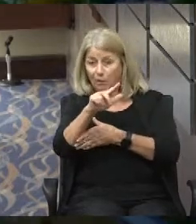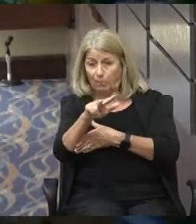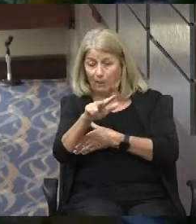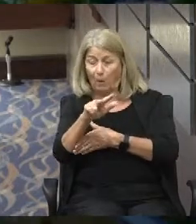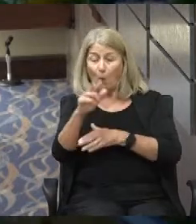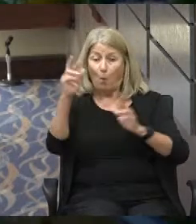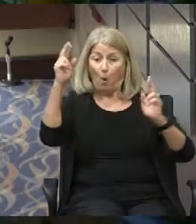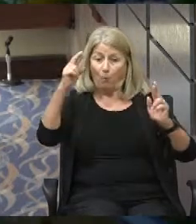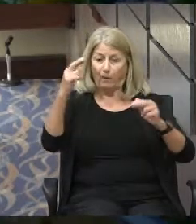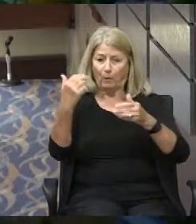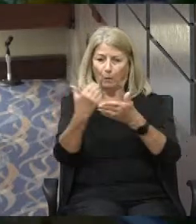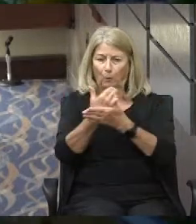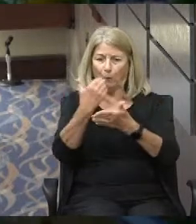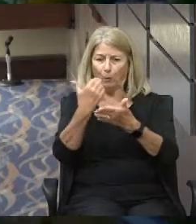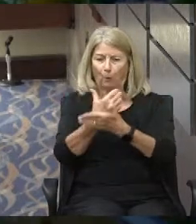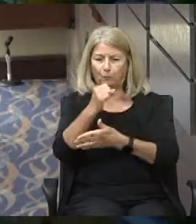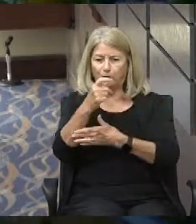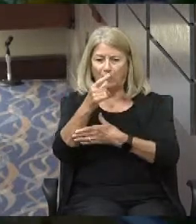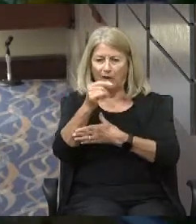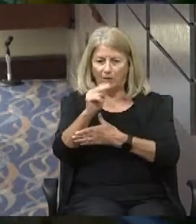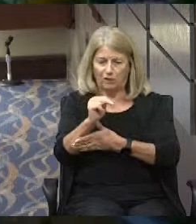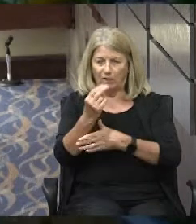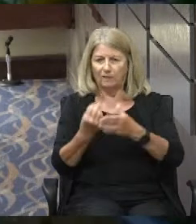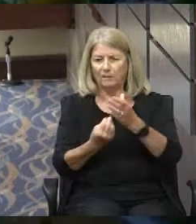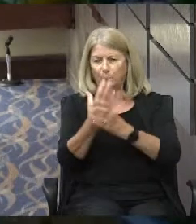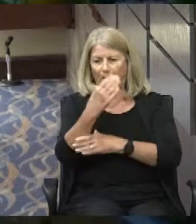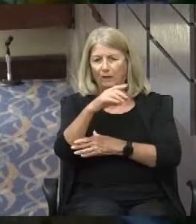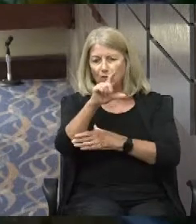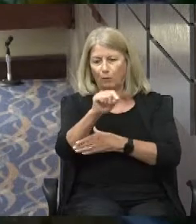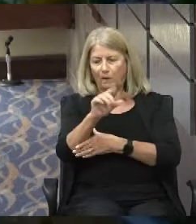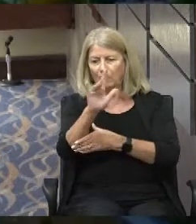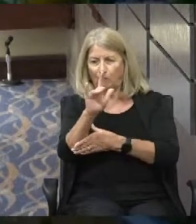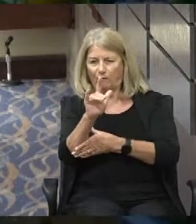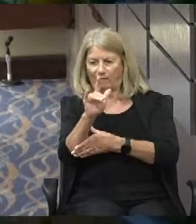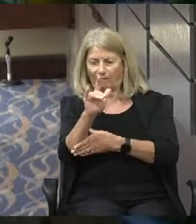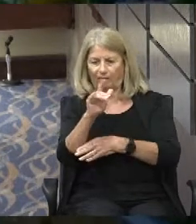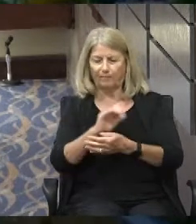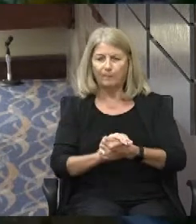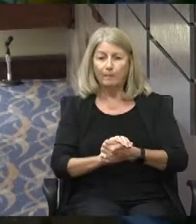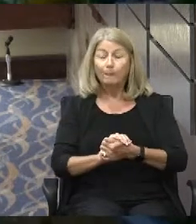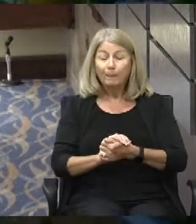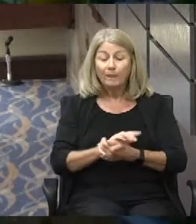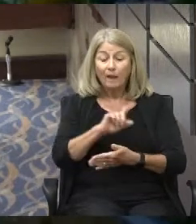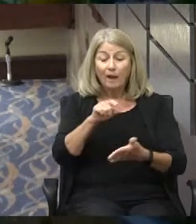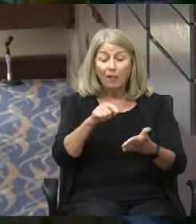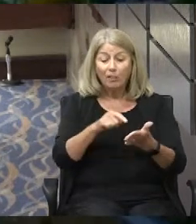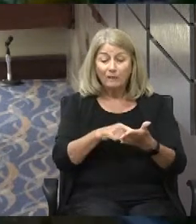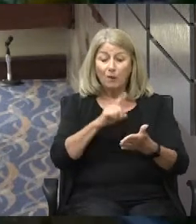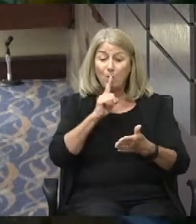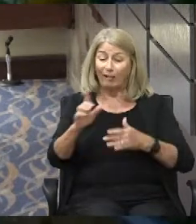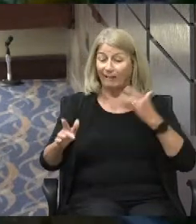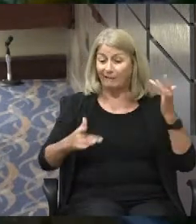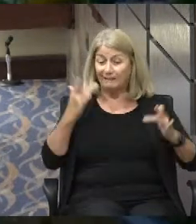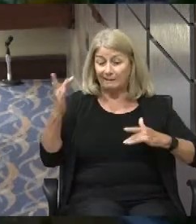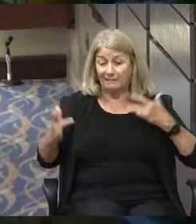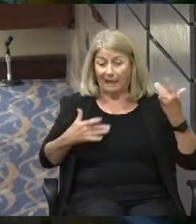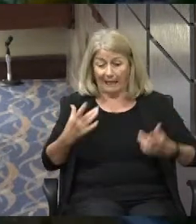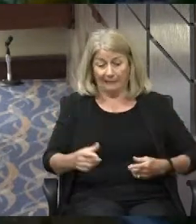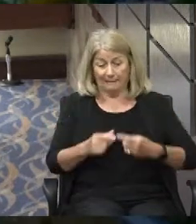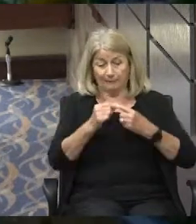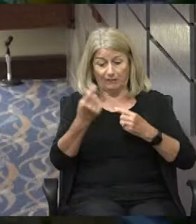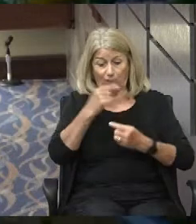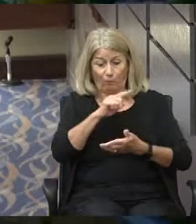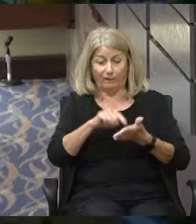West Waco by the spring of 2025. Yeah, this is really exciting, especially for this